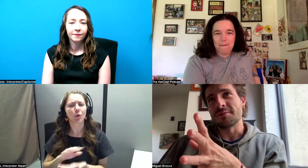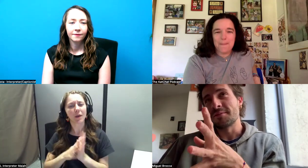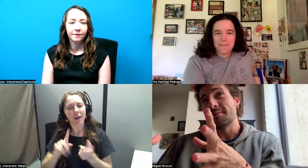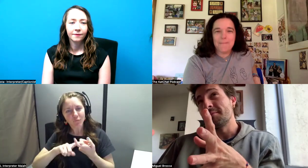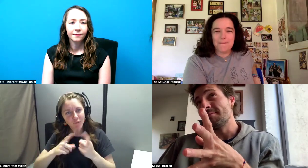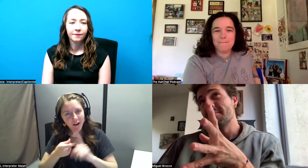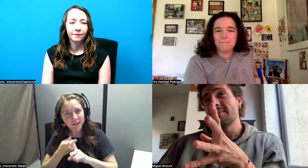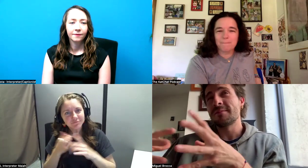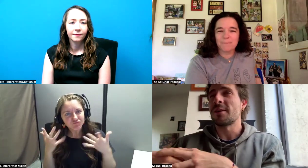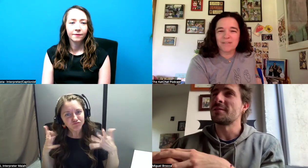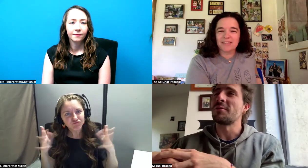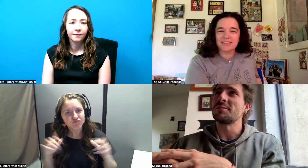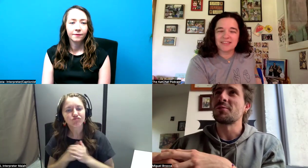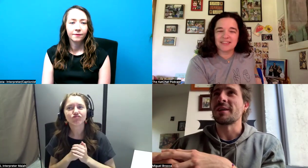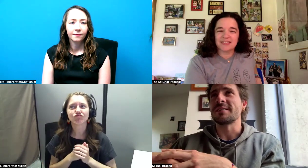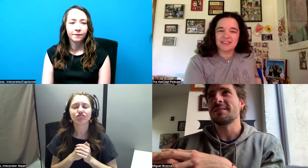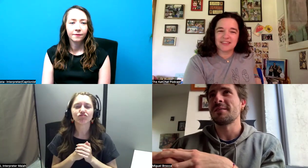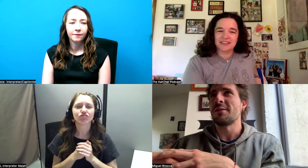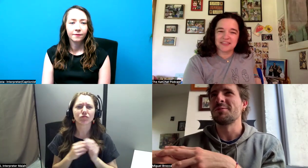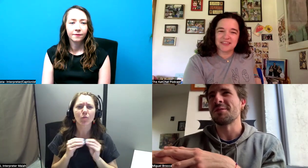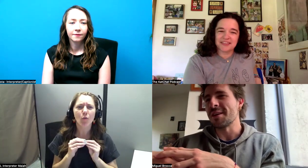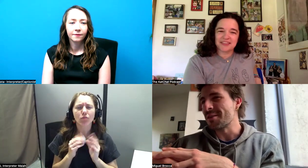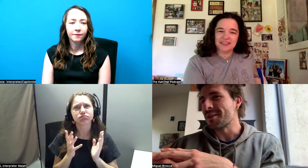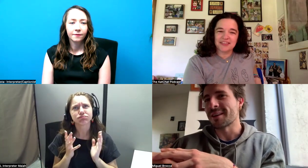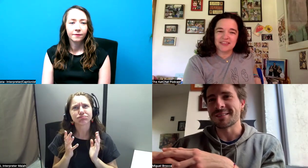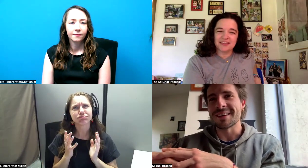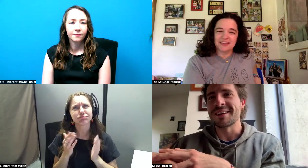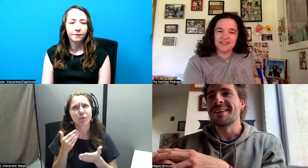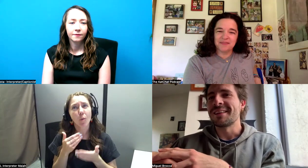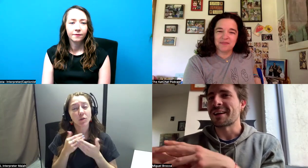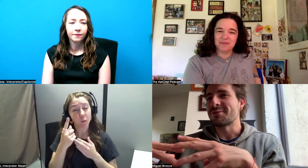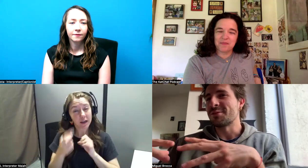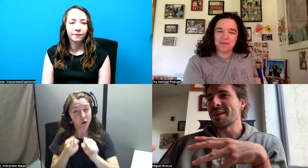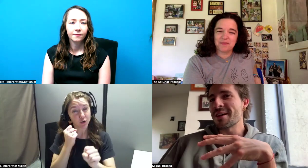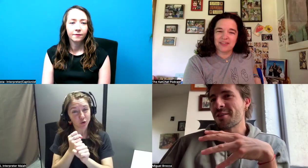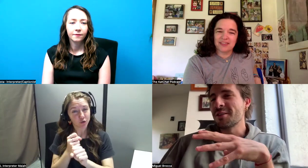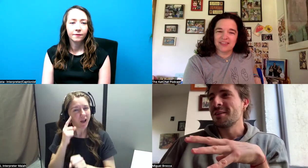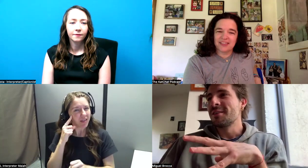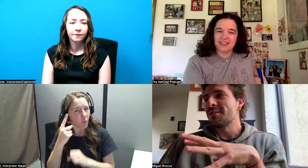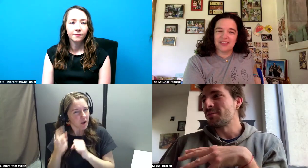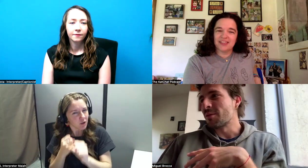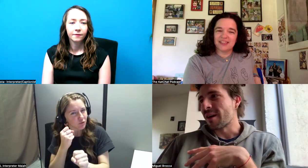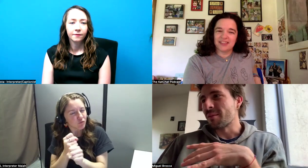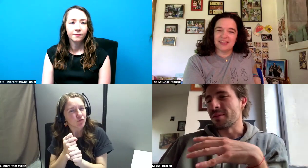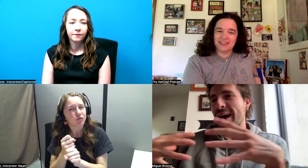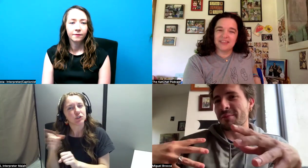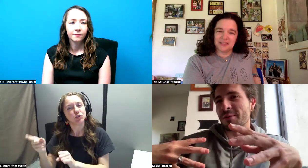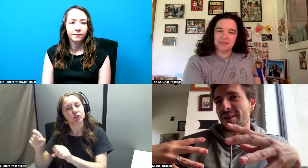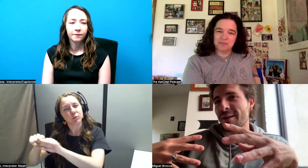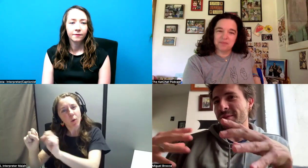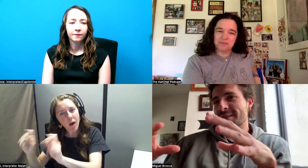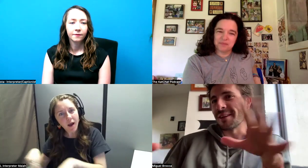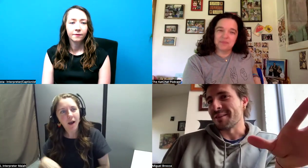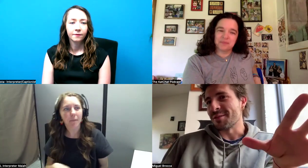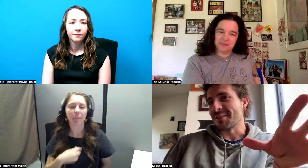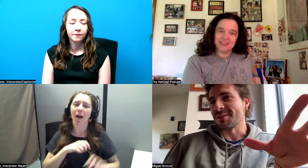couple of, well, no, it was more like almost a year, I'd say. Like after a year, she broke up and I broke